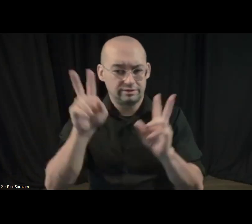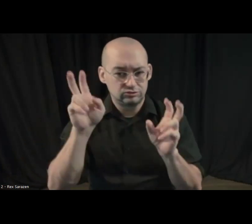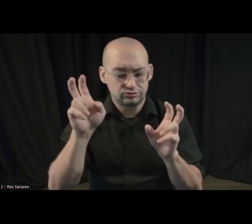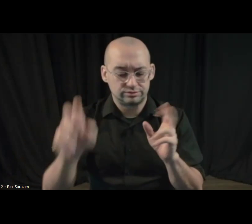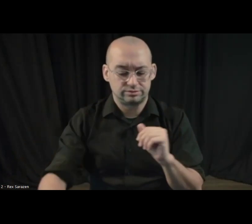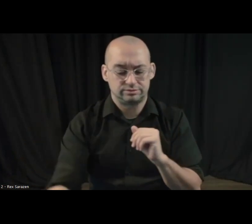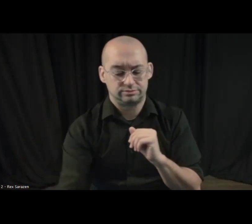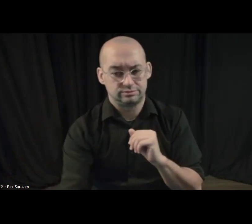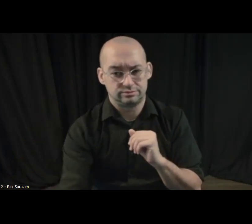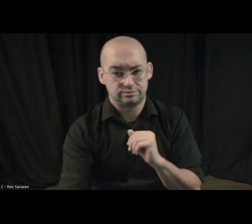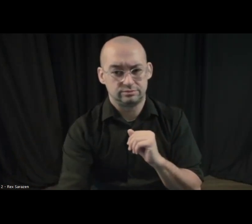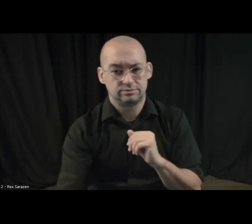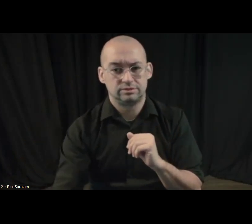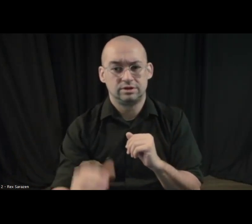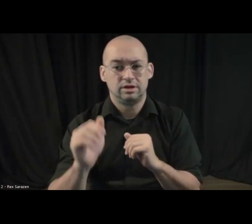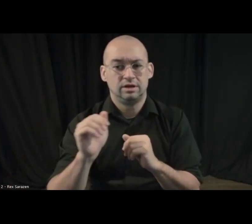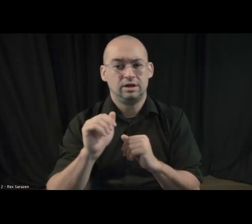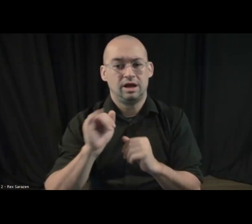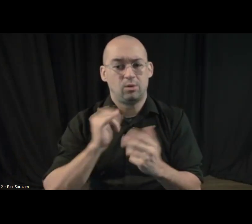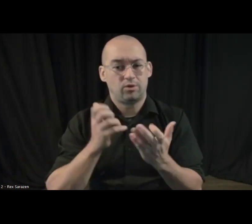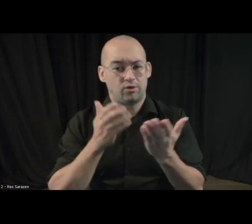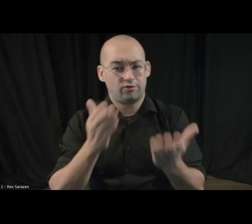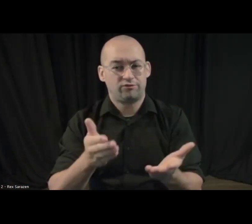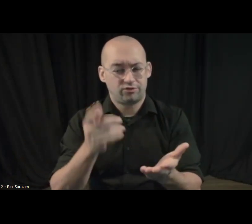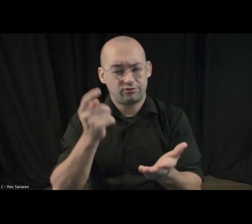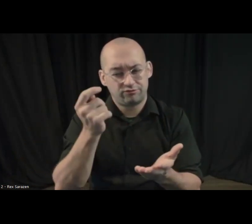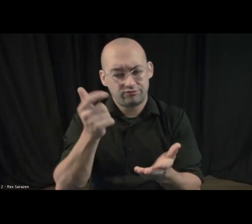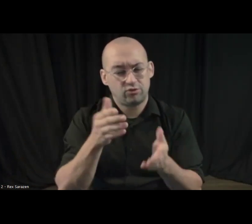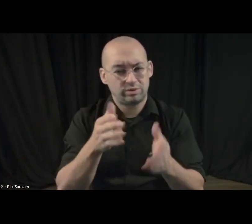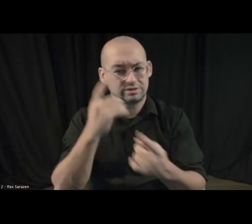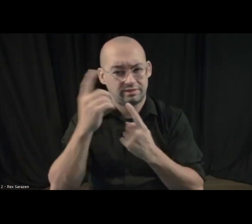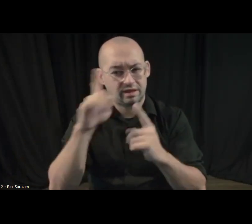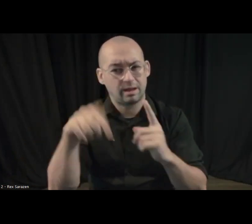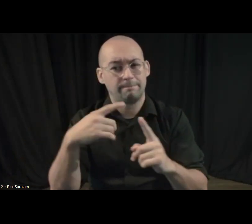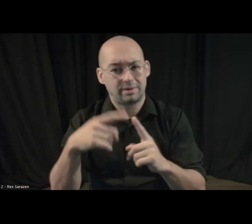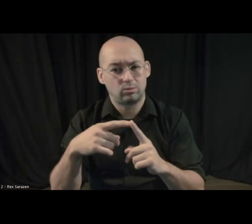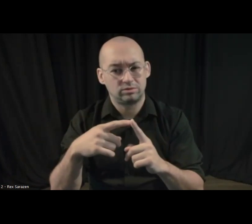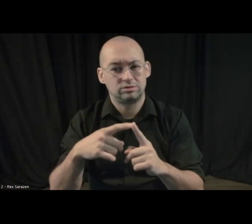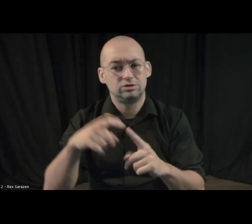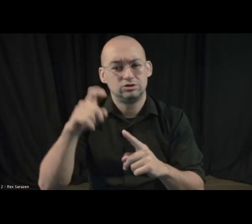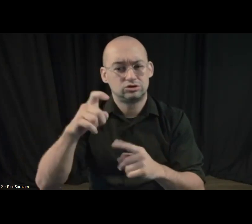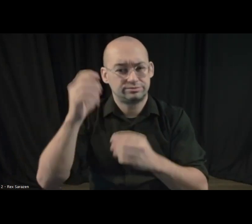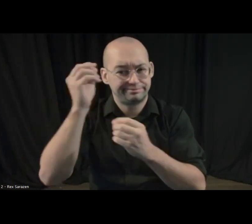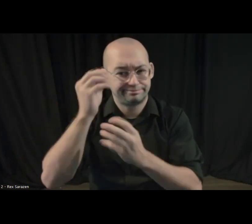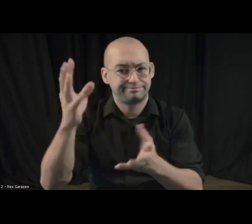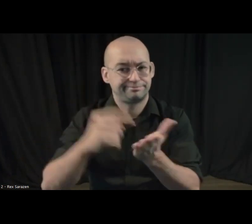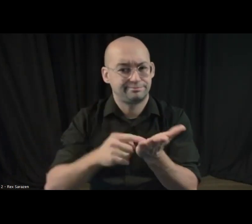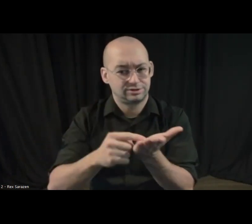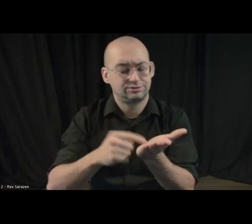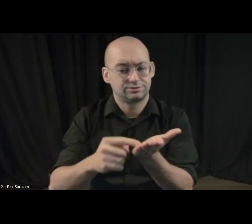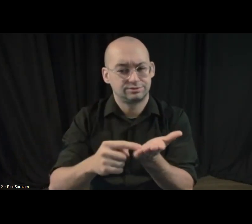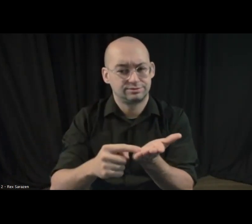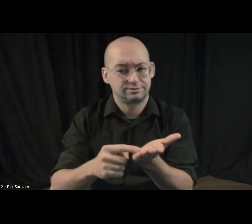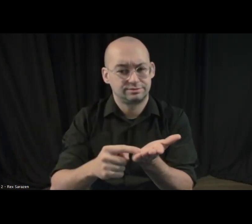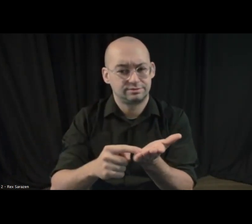just a couple of key ways to be thinking about this that should, I hope, inform our discussion.